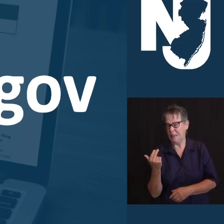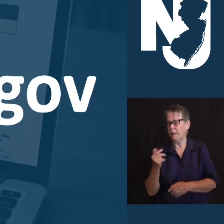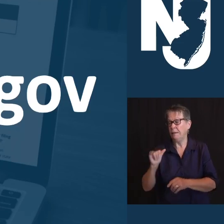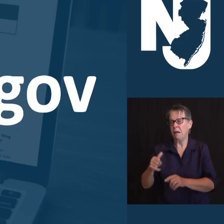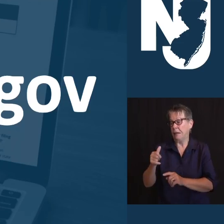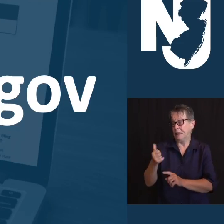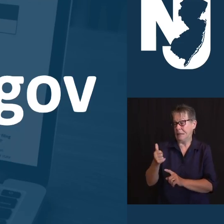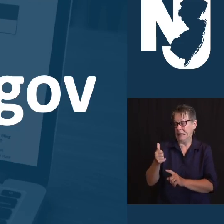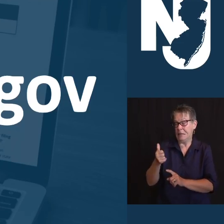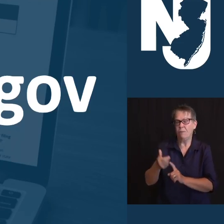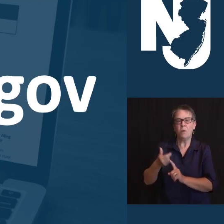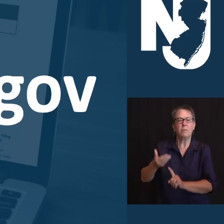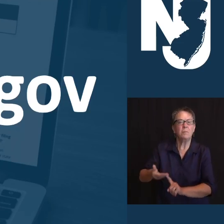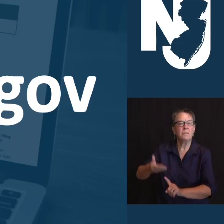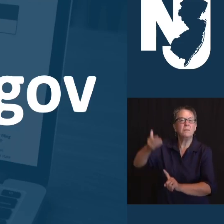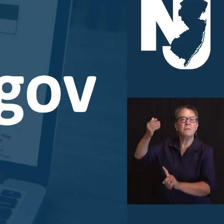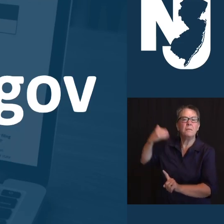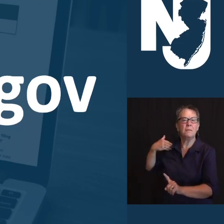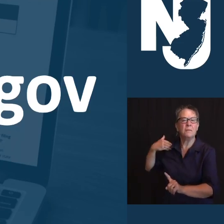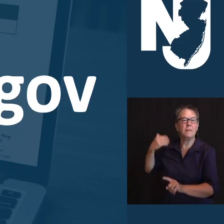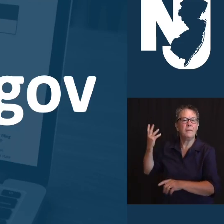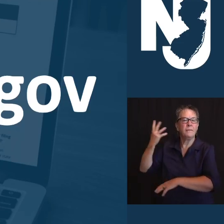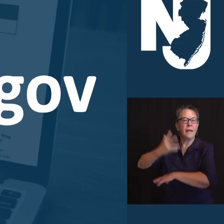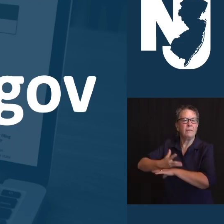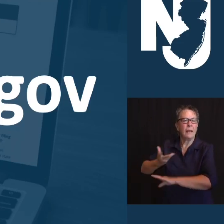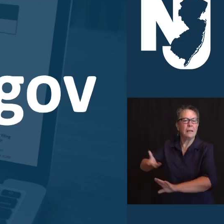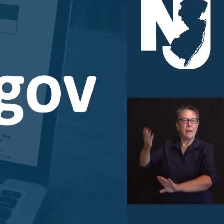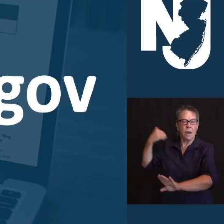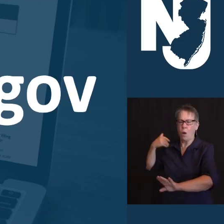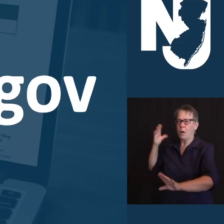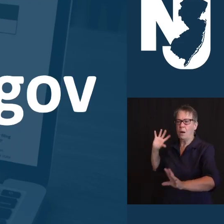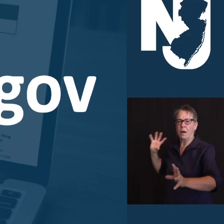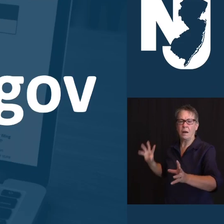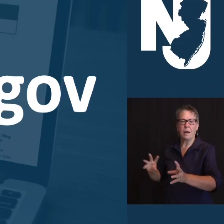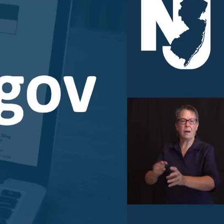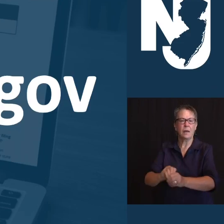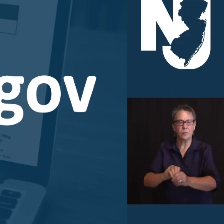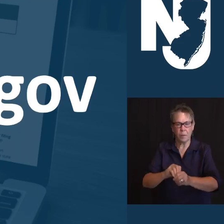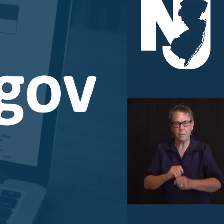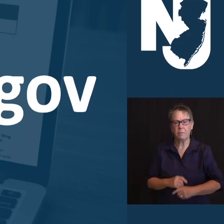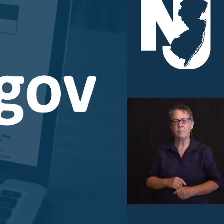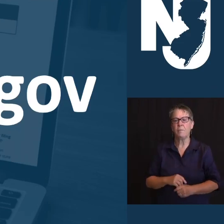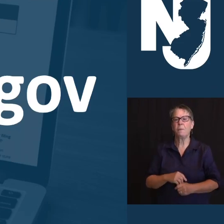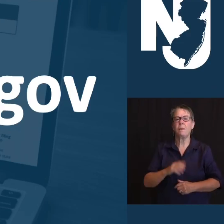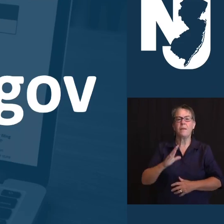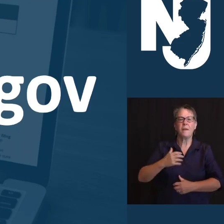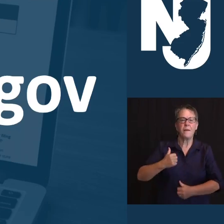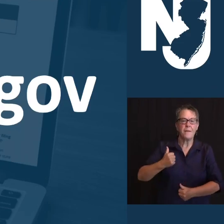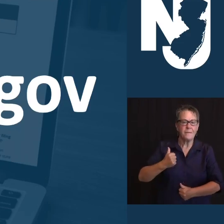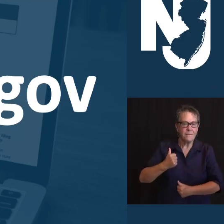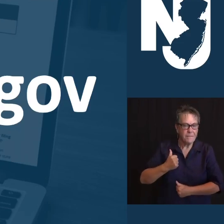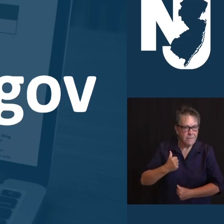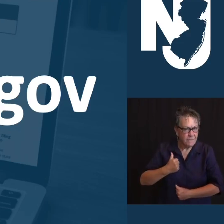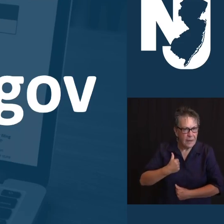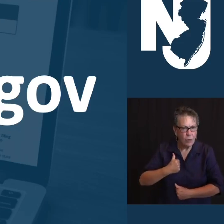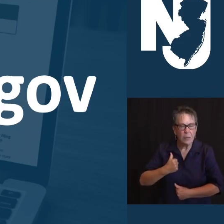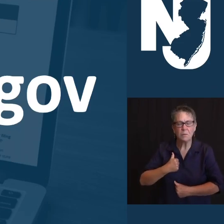same, as do the psychiatric hospitals. The New Jersey daily percent positivity